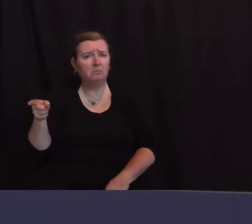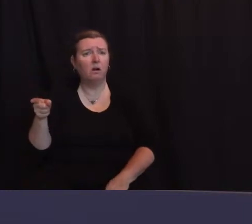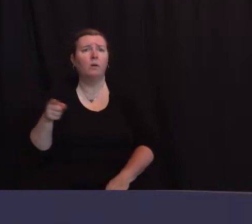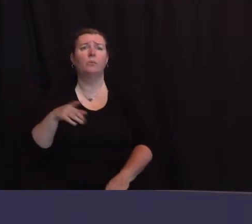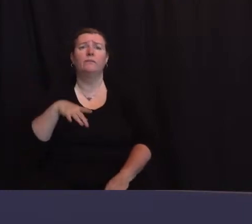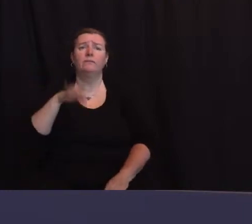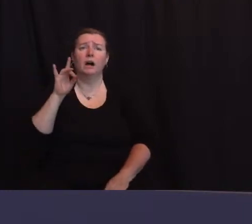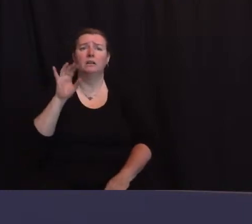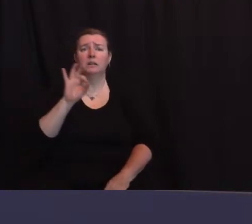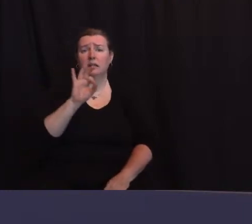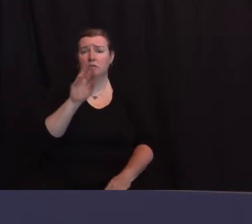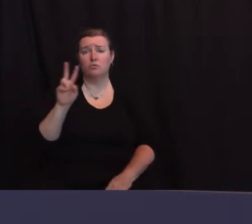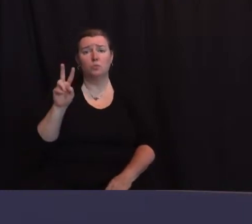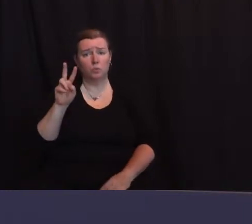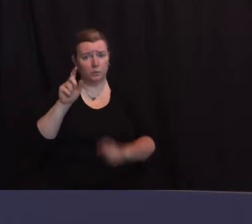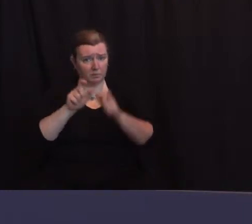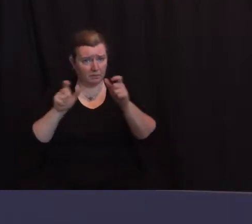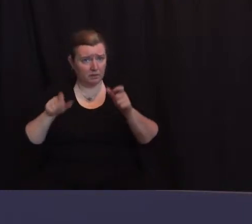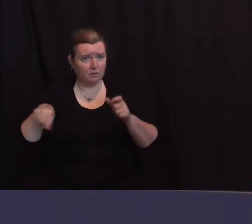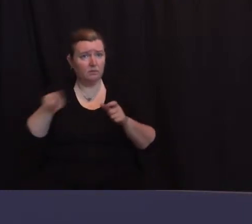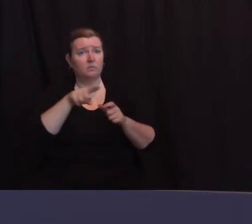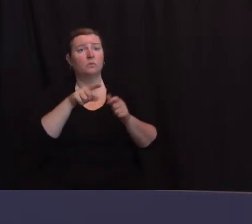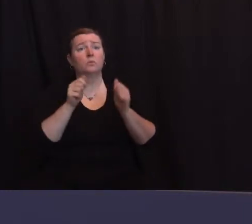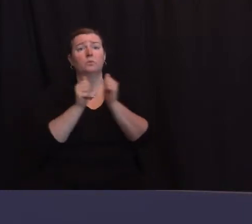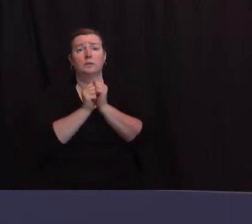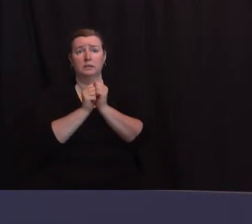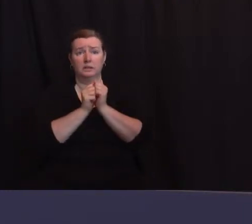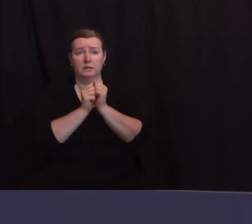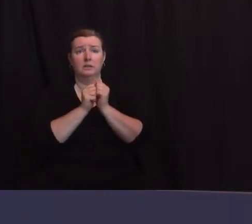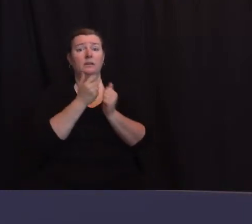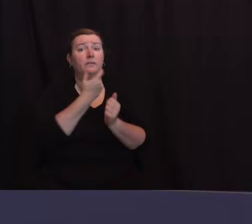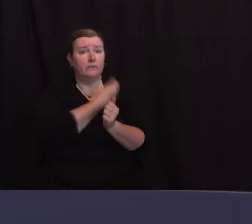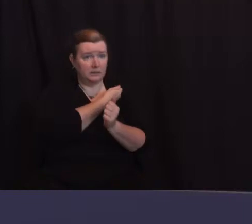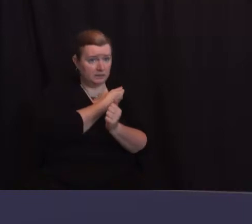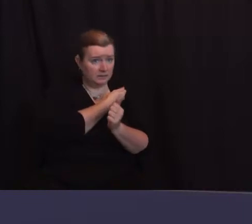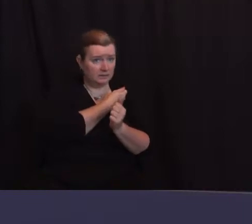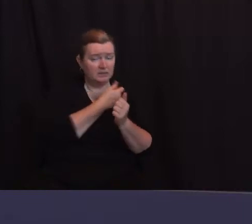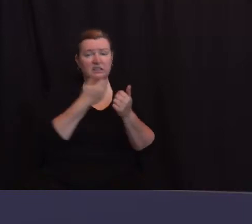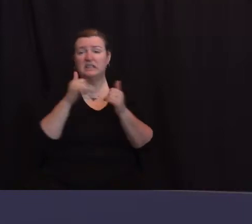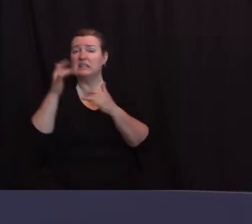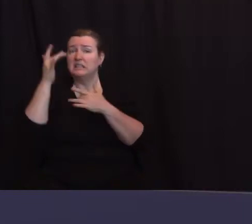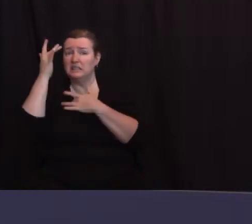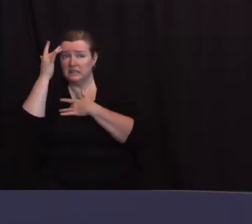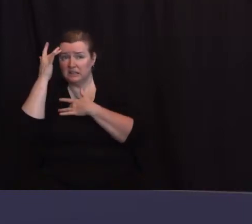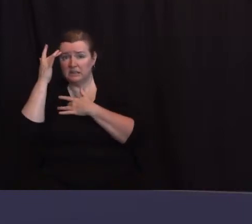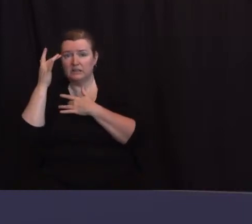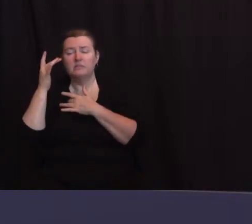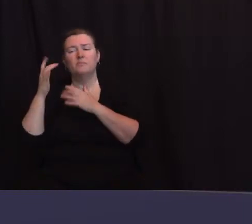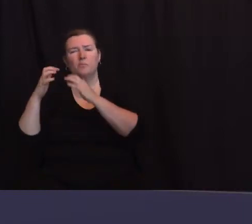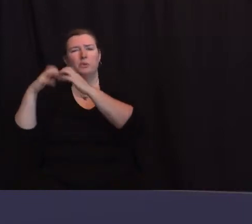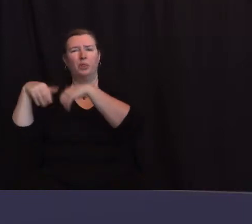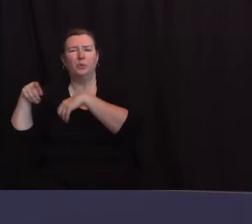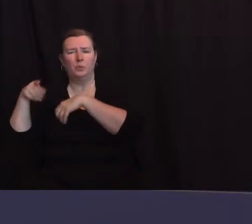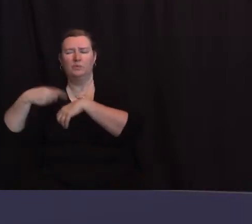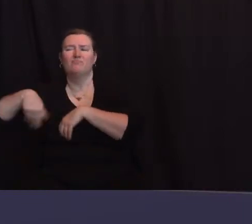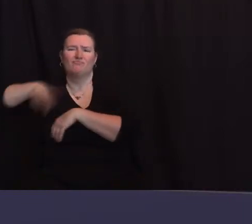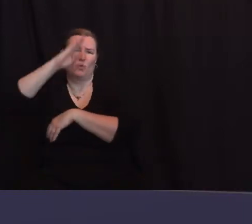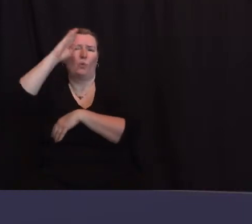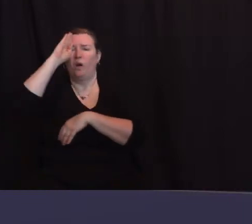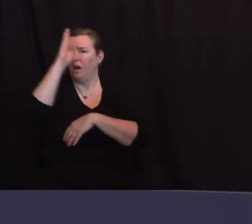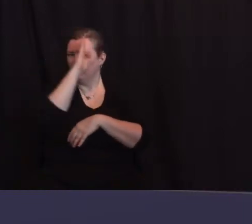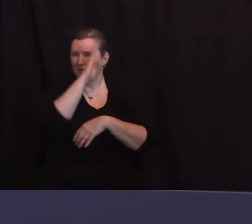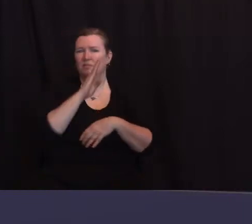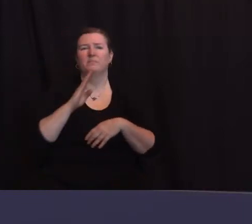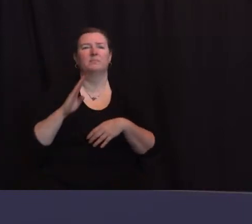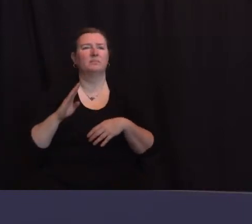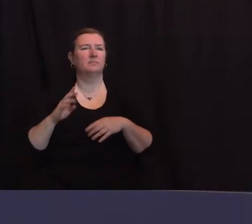individuals with COVID-19 vaccine breakthrough infections were hospitalized. However,